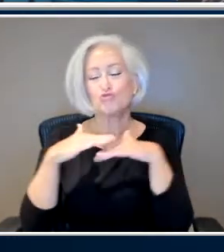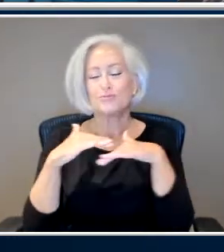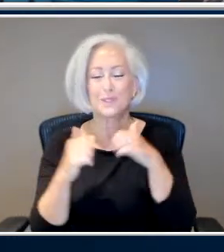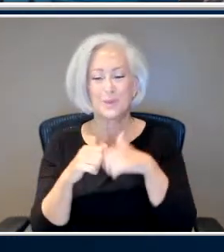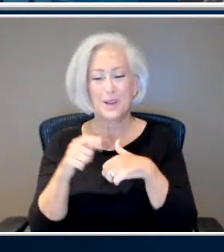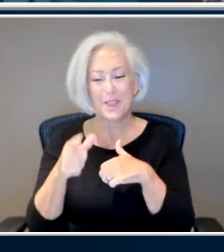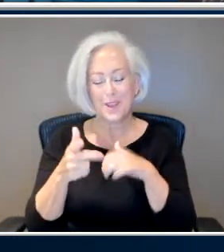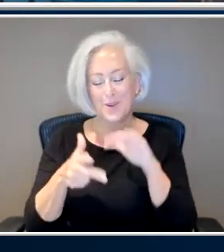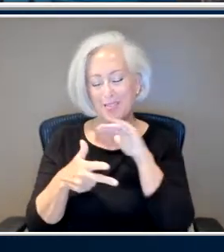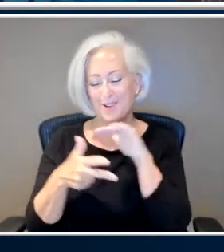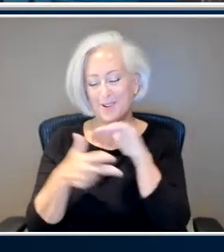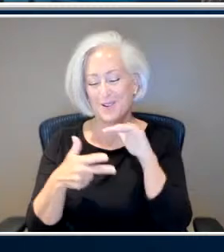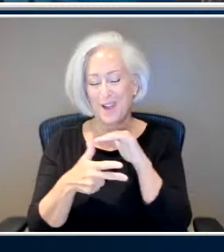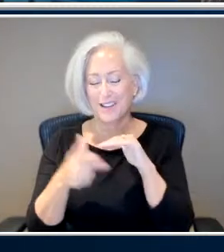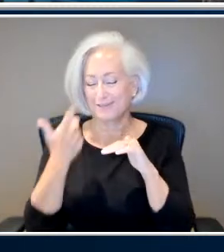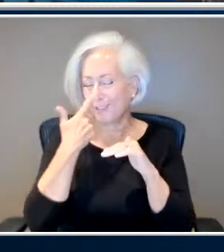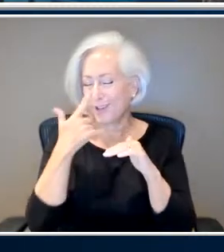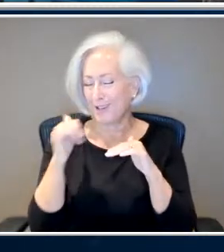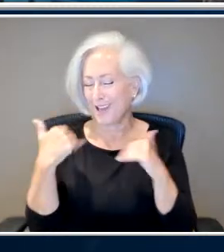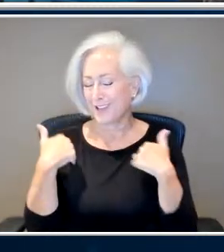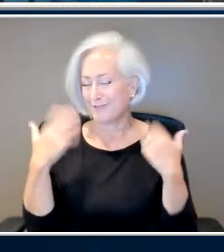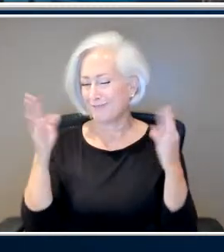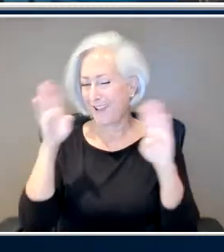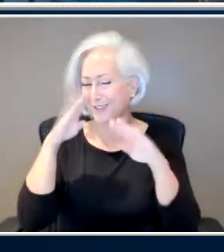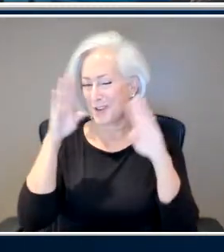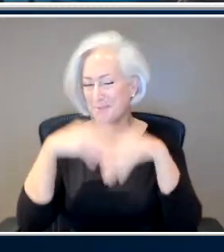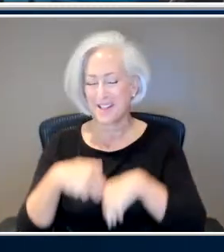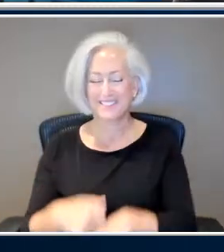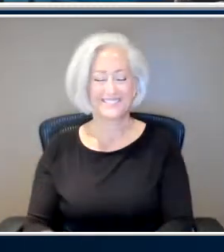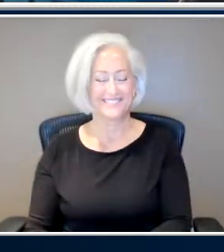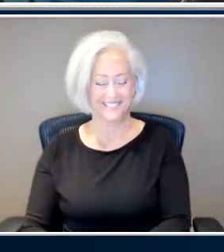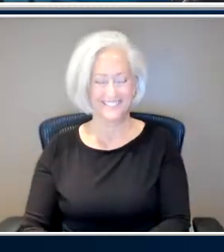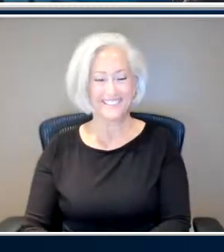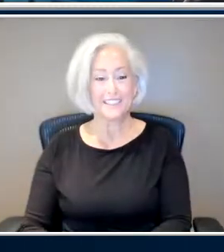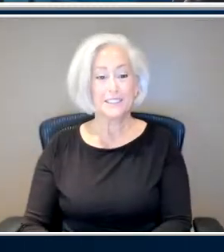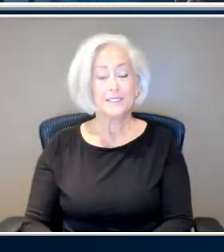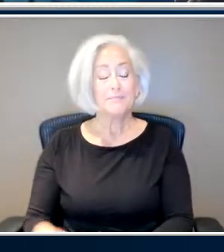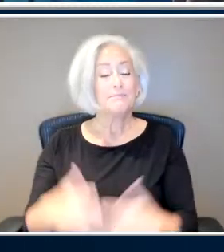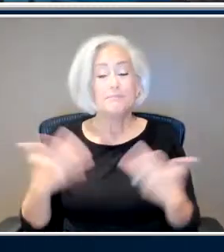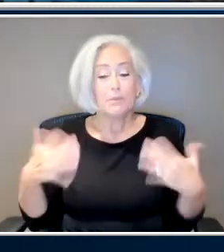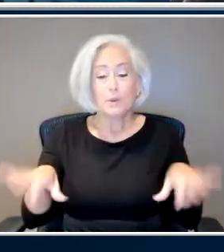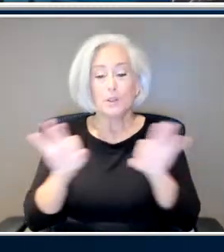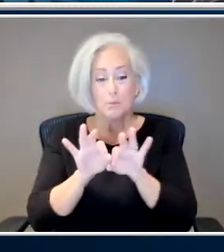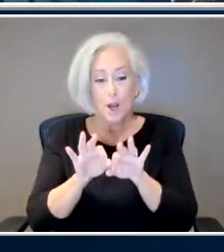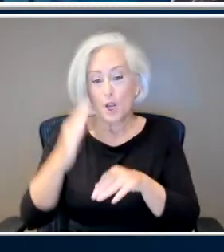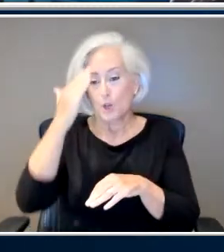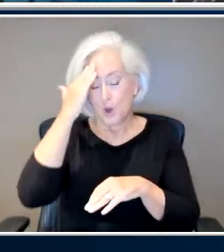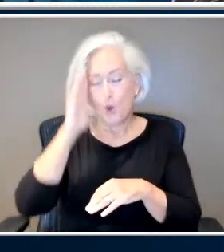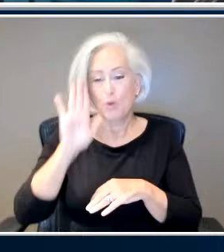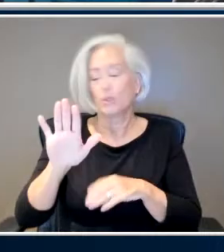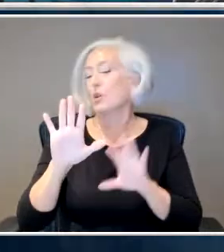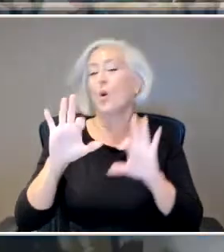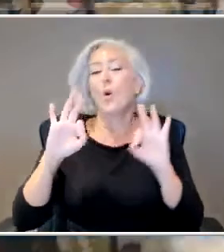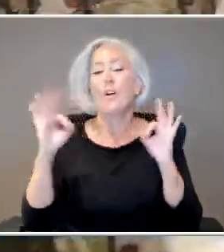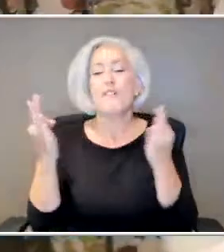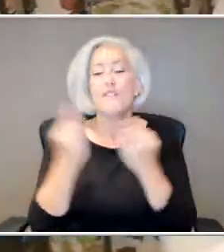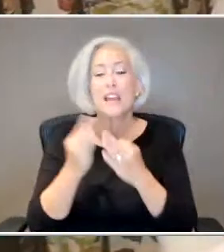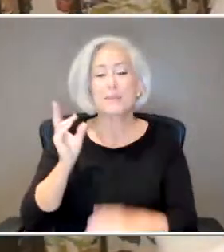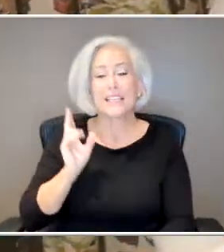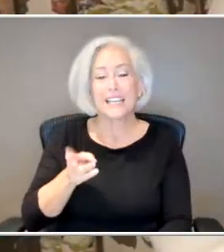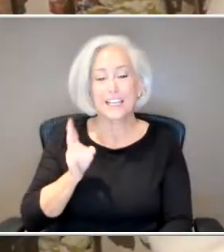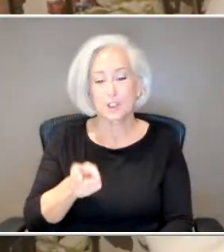fun, a lot of trouble. But most importantly, your story really underscores the importance of knowing your family history. You shared